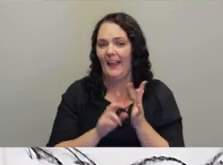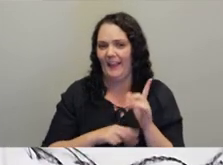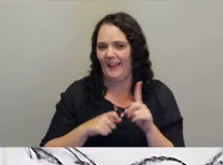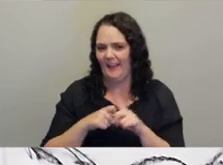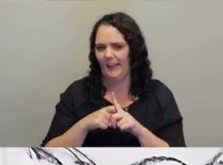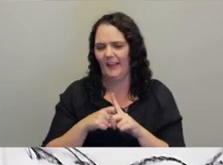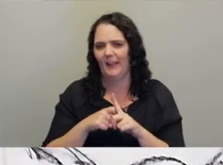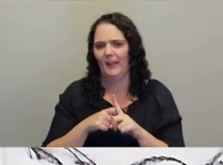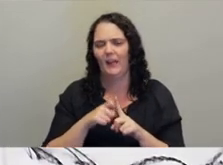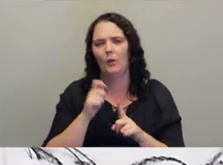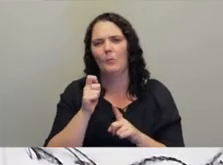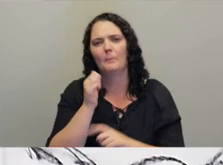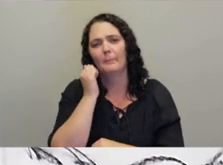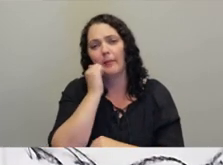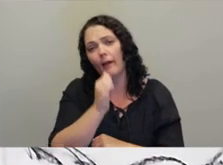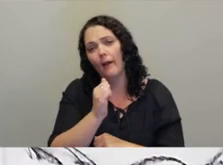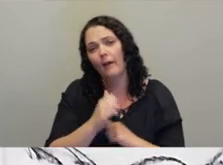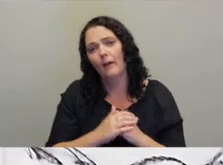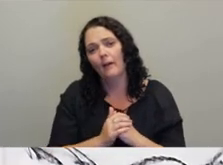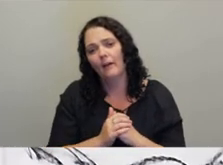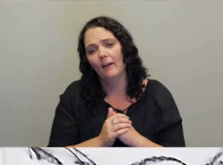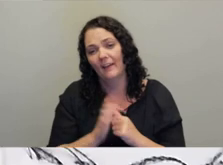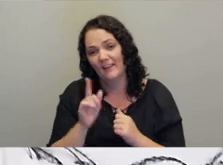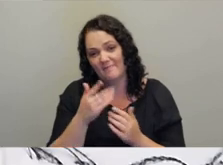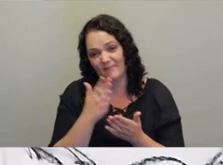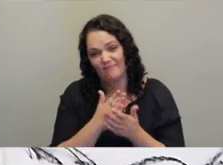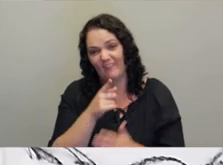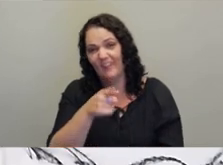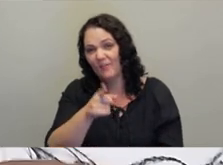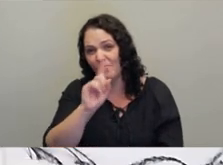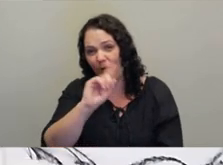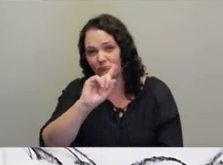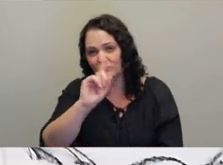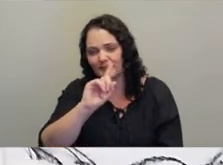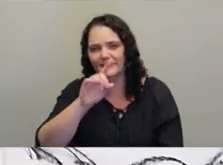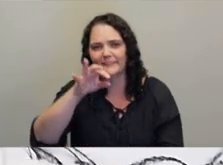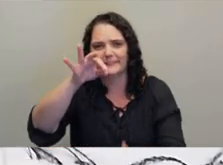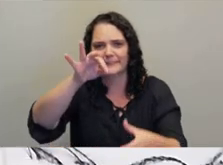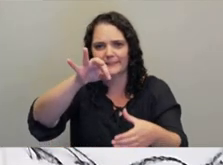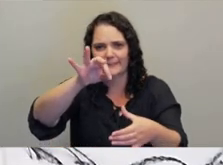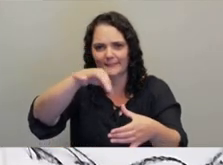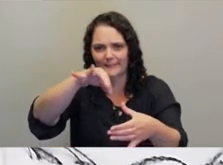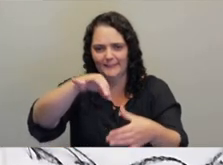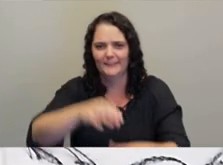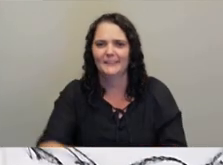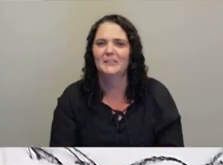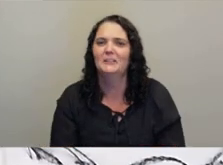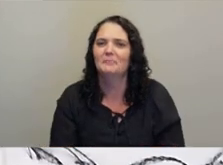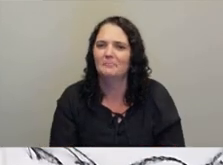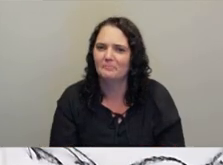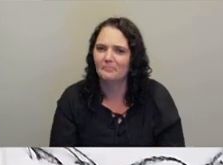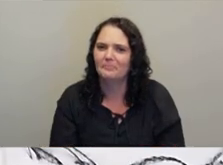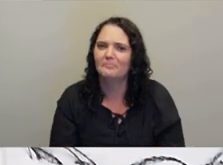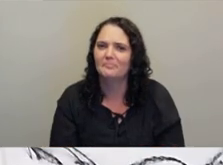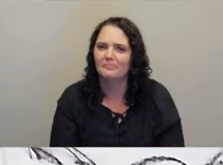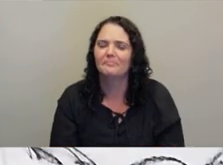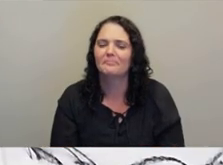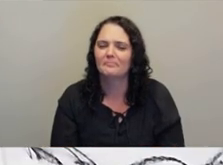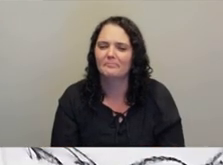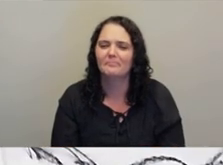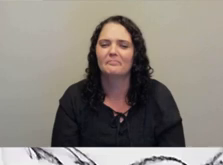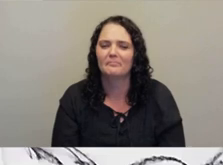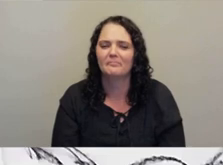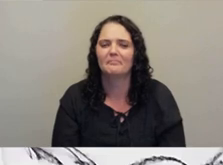like a black ink. But actually what that is tea. All it is a black tea. And then to that black